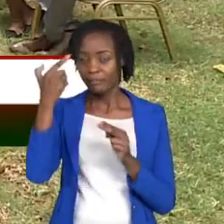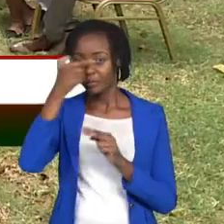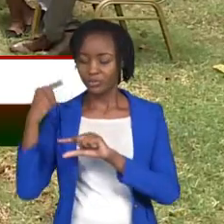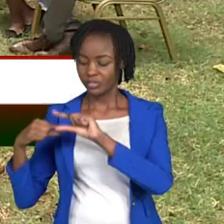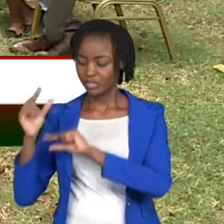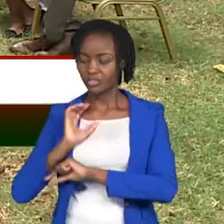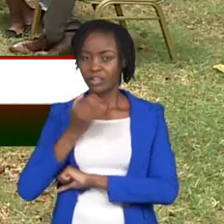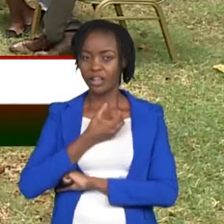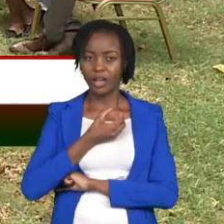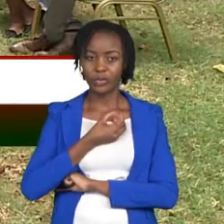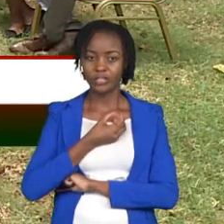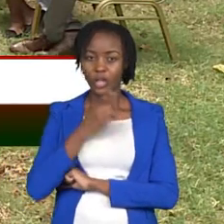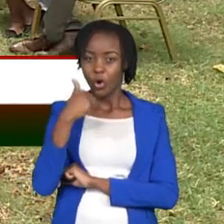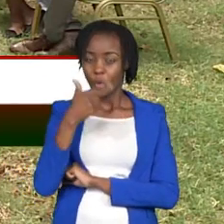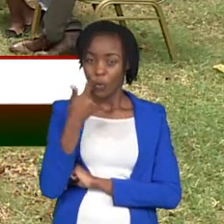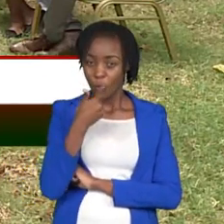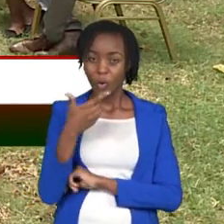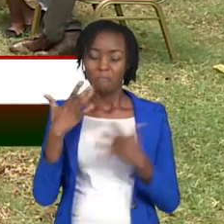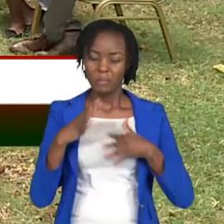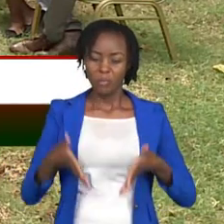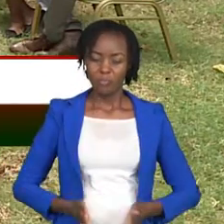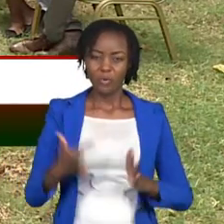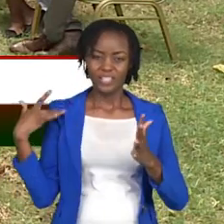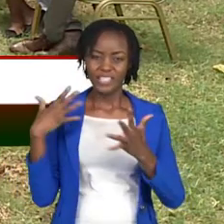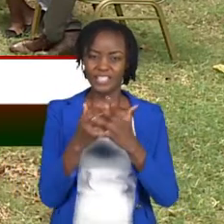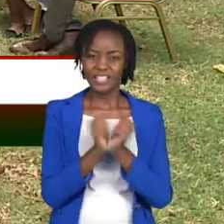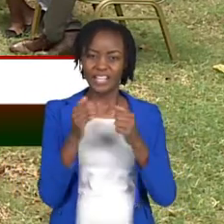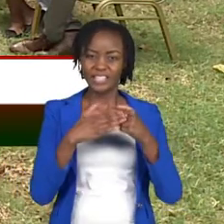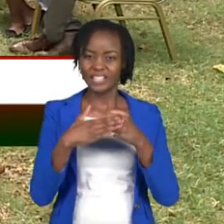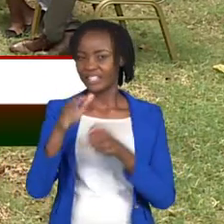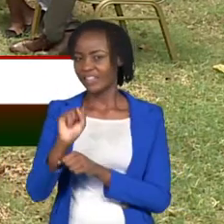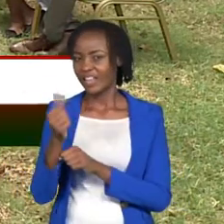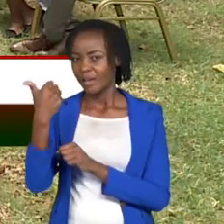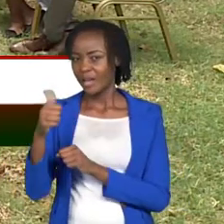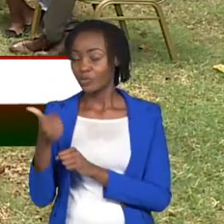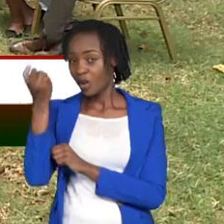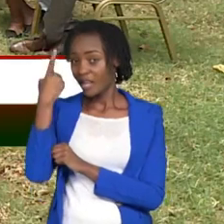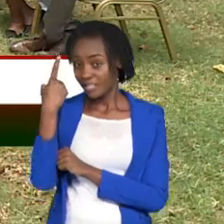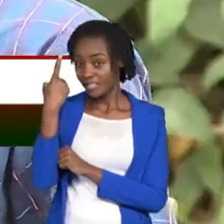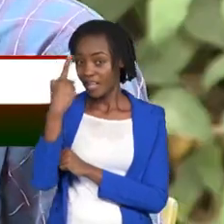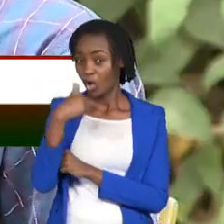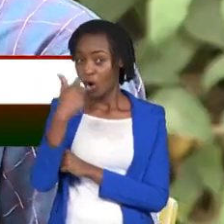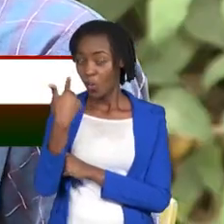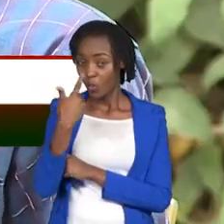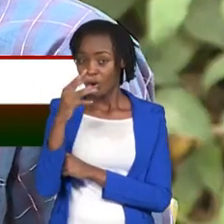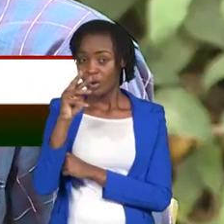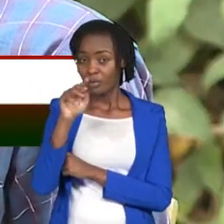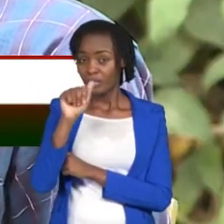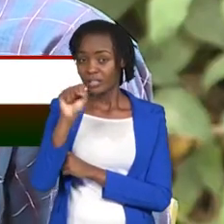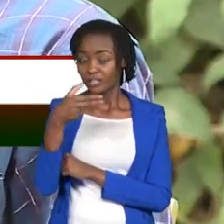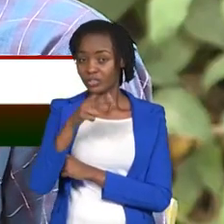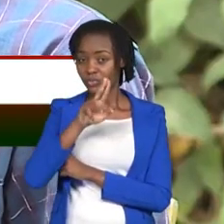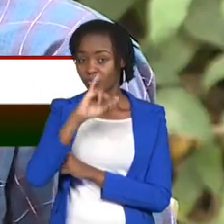are, the centennials, born 1995. They don't understand what Mashujaa is. To them, it is just like Pan-Africanism. It's an overrated